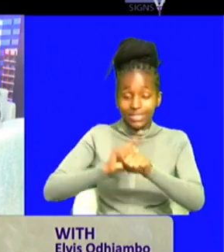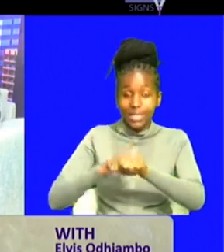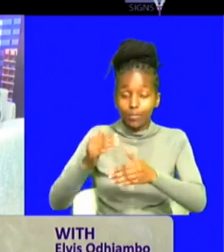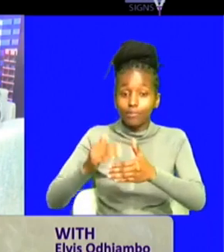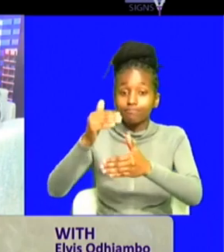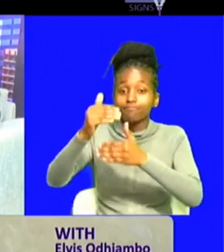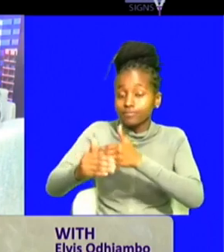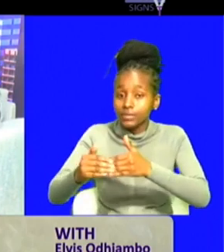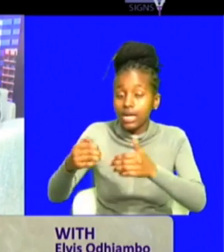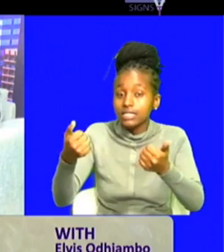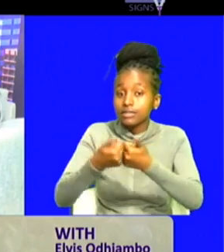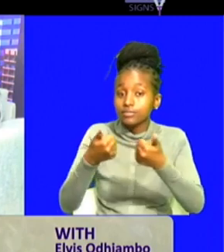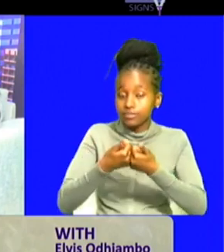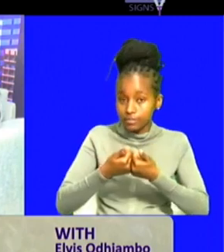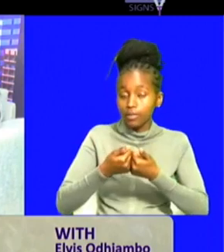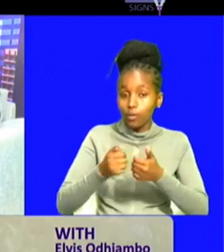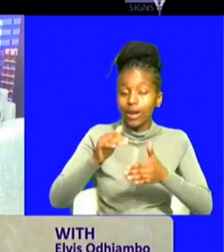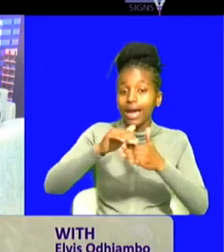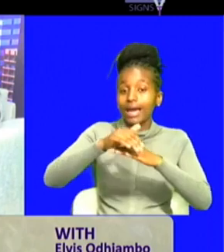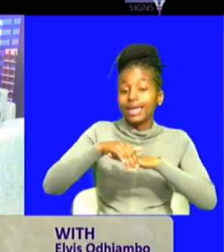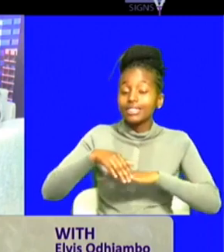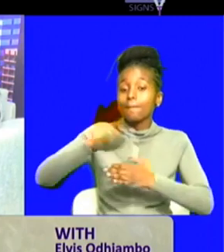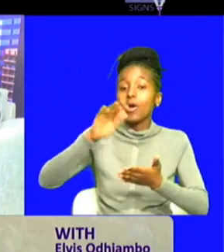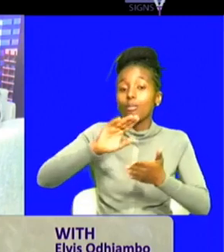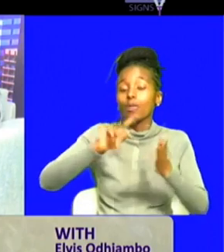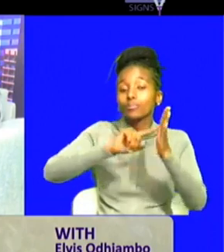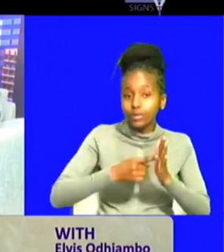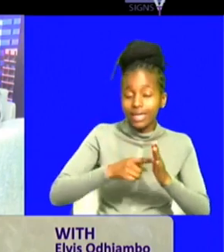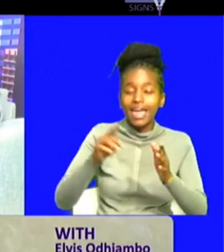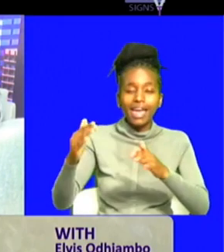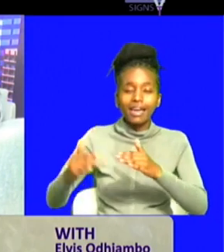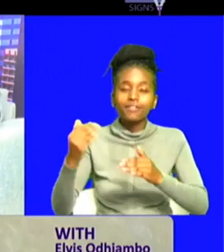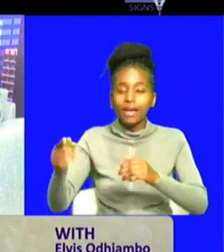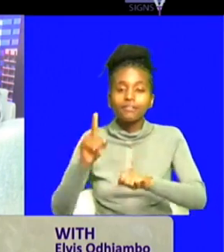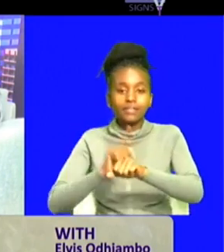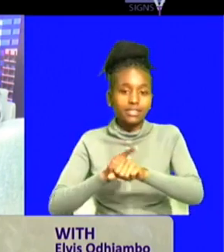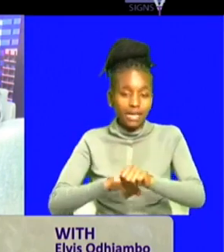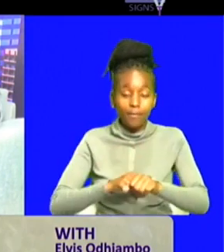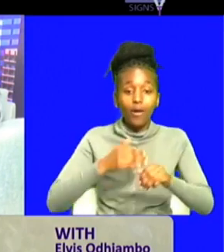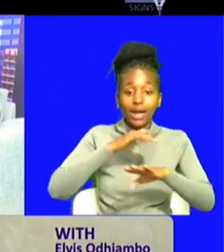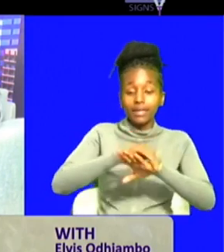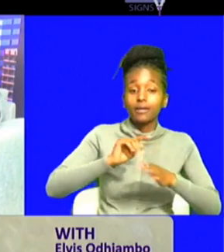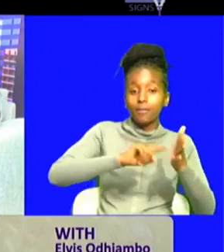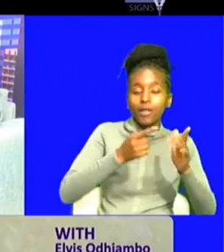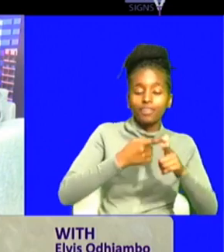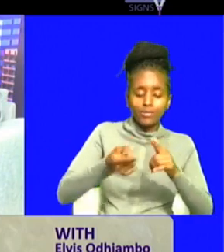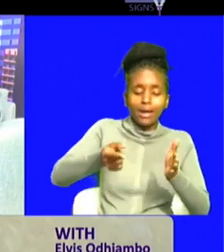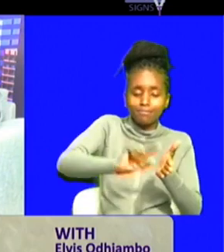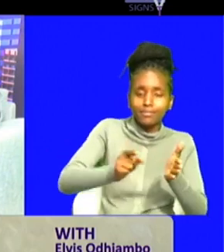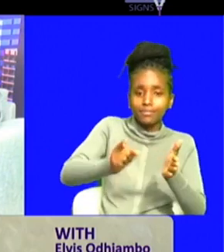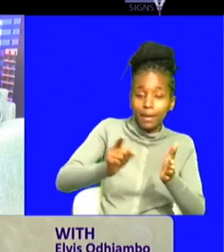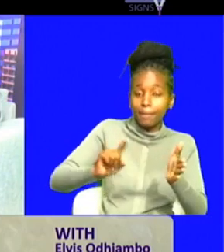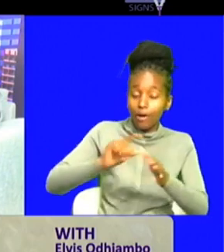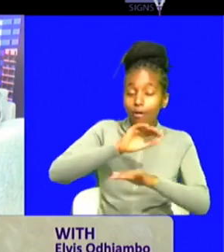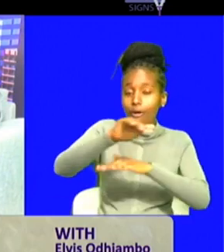Driftwood Sevens next time round, you know, get the points, Wasongi tena wende Prince Lou, all this will be tallied until you know, up to the final game,